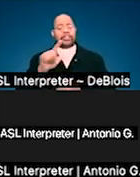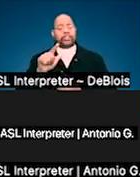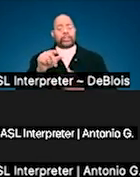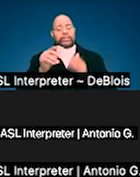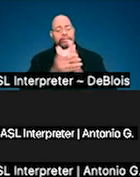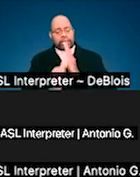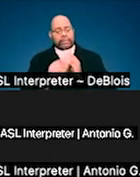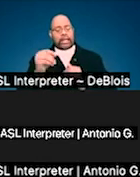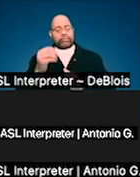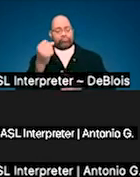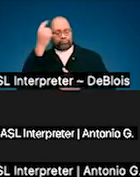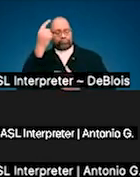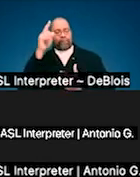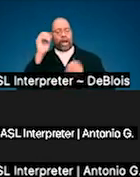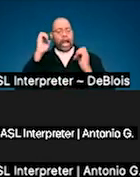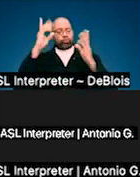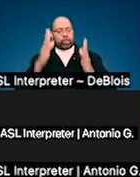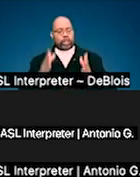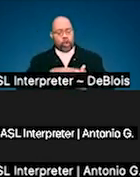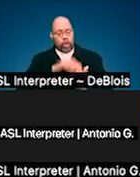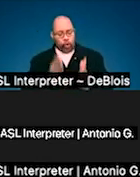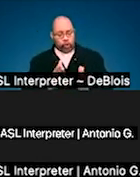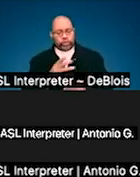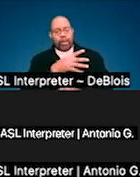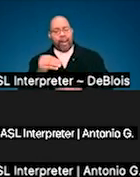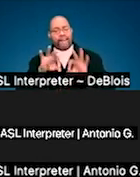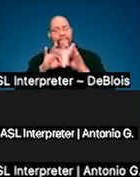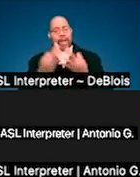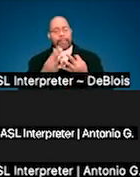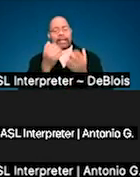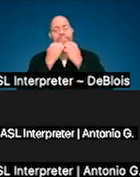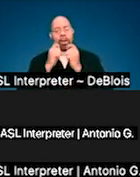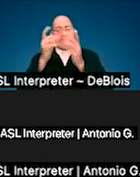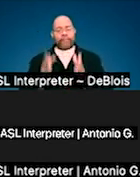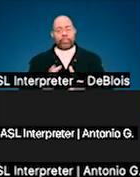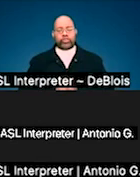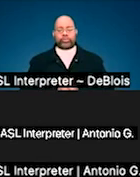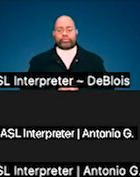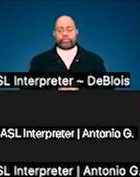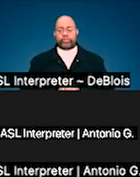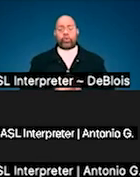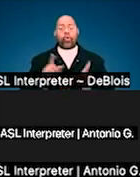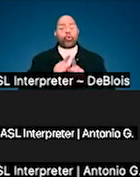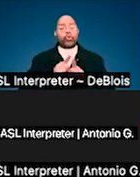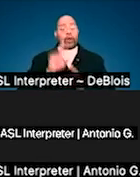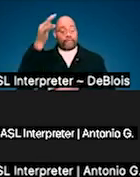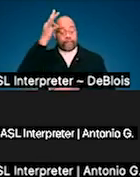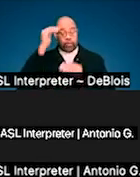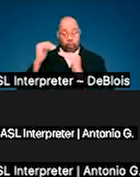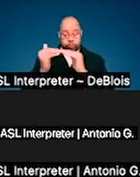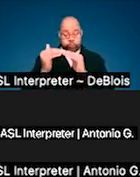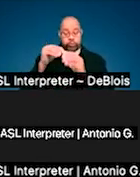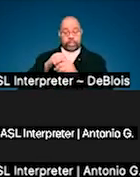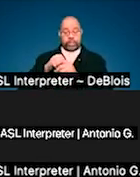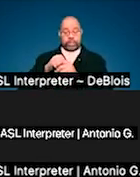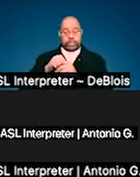skills and literacy for educators, learners, and families and caregivers. And while our federal colleagues at the